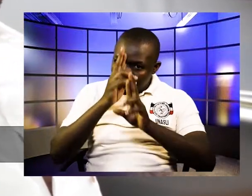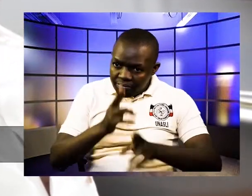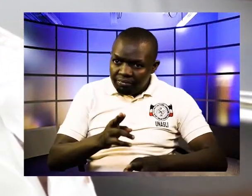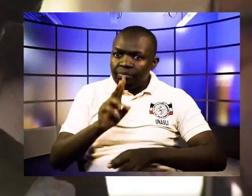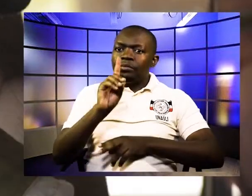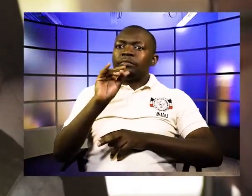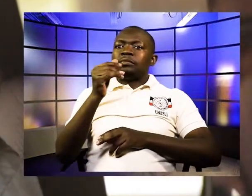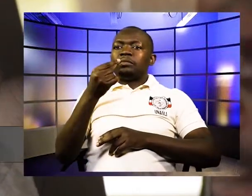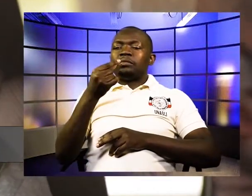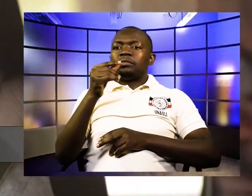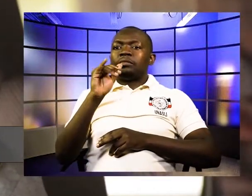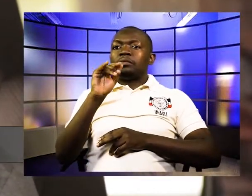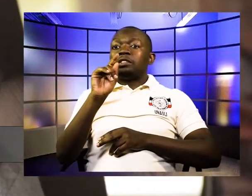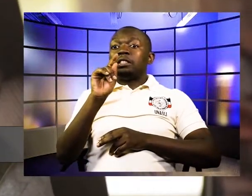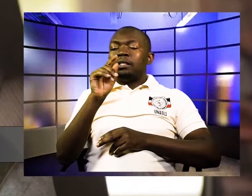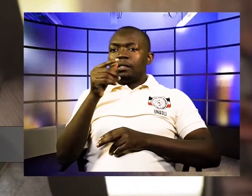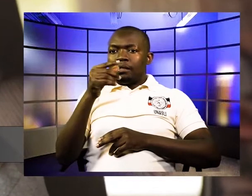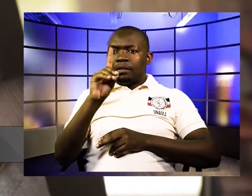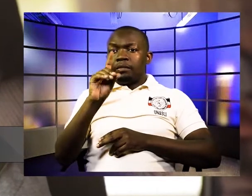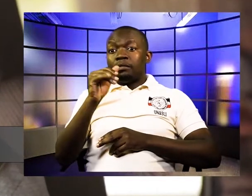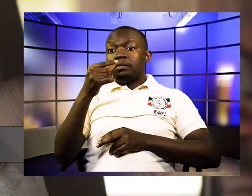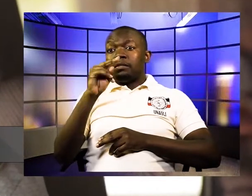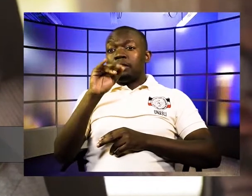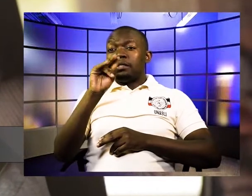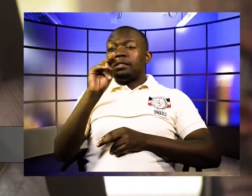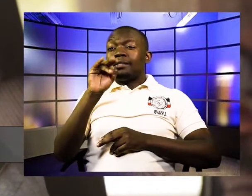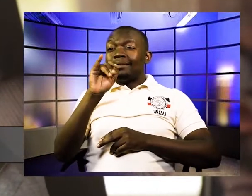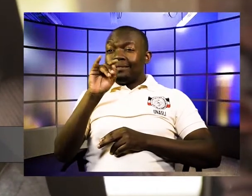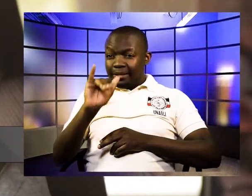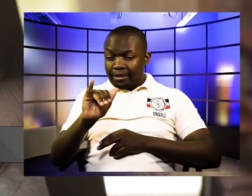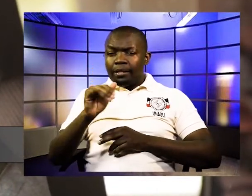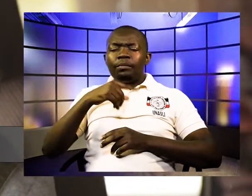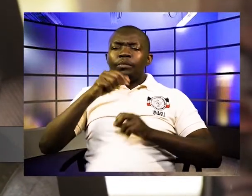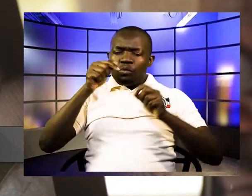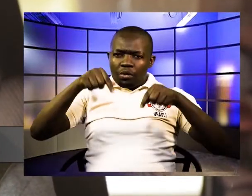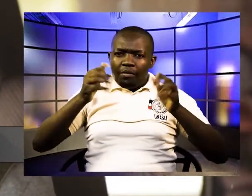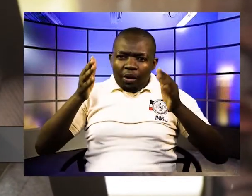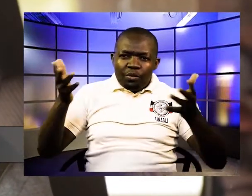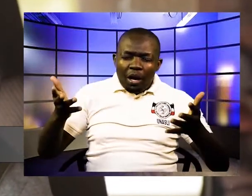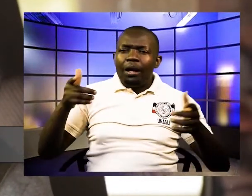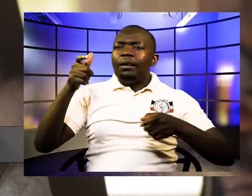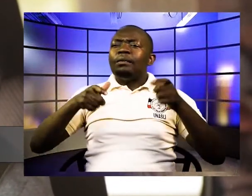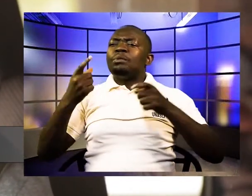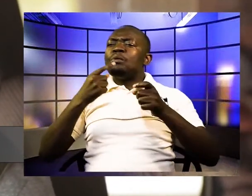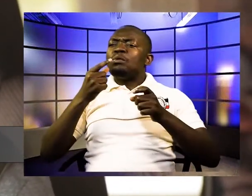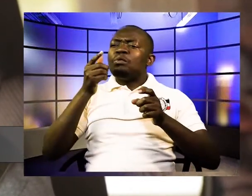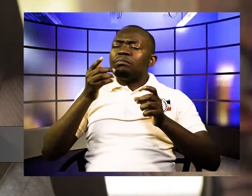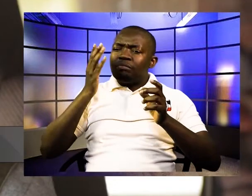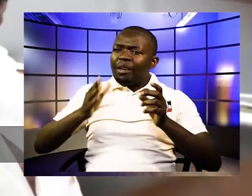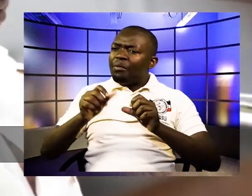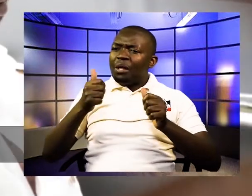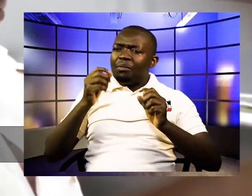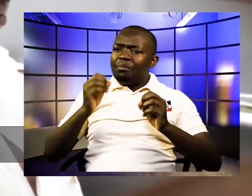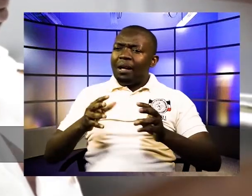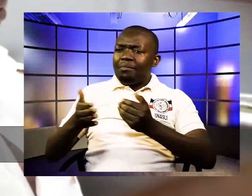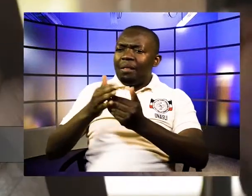respect. Olwaleero tugenda kutunuulira bwe tusobola okukwata abantu abali mistreated. Era tulabe kye tusobola